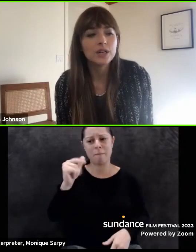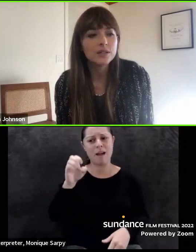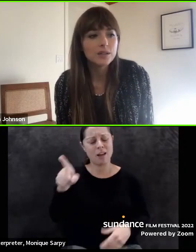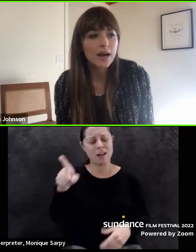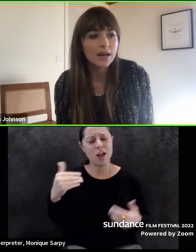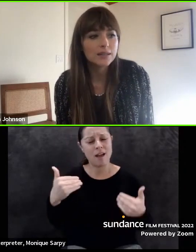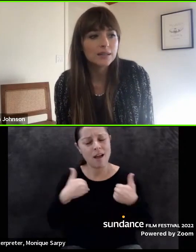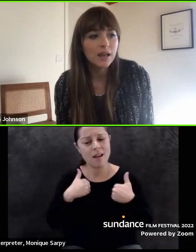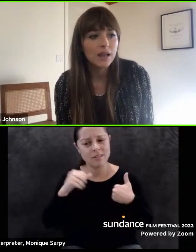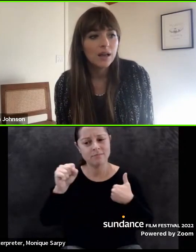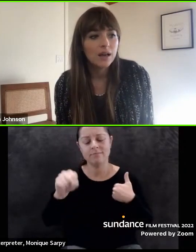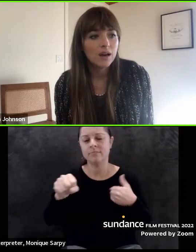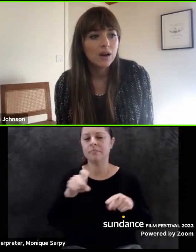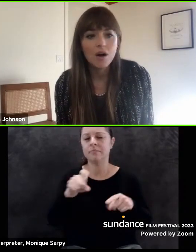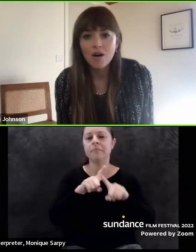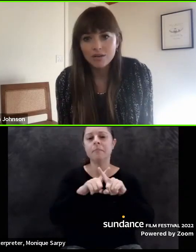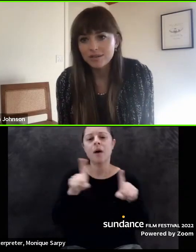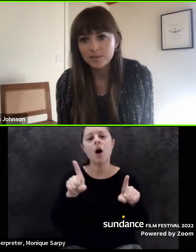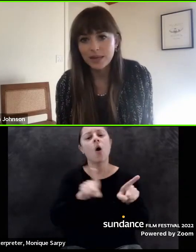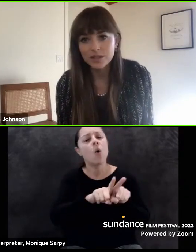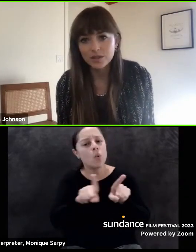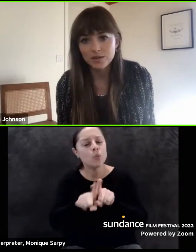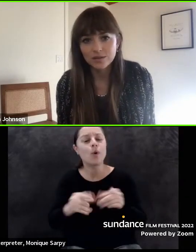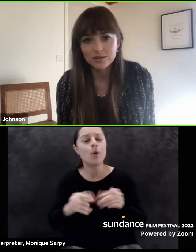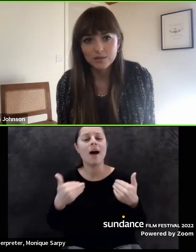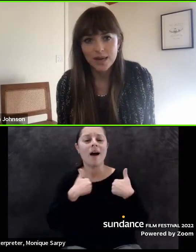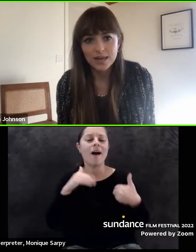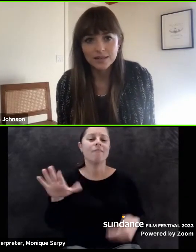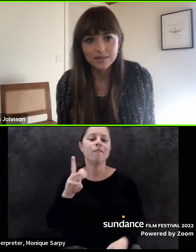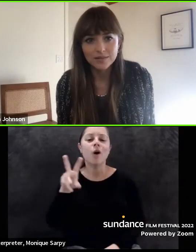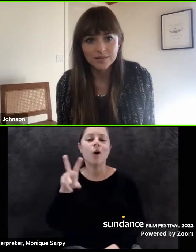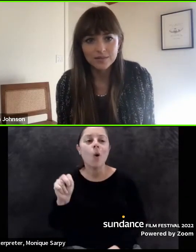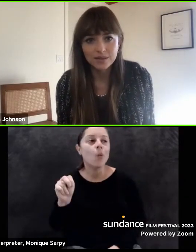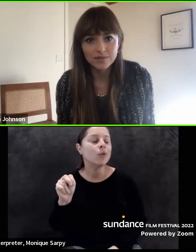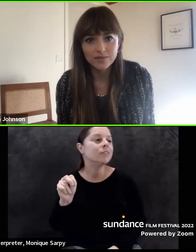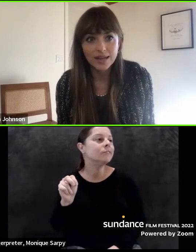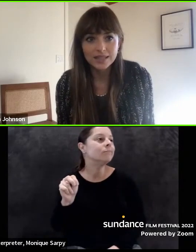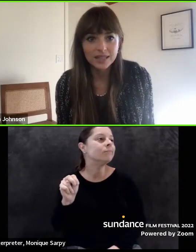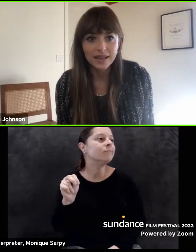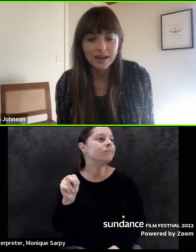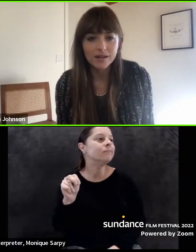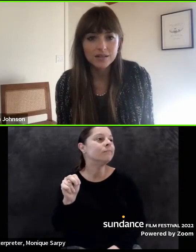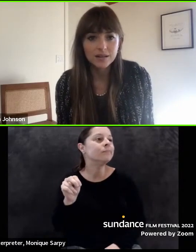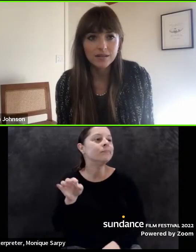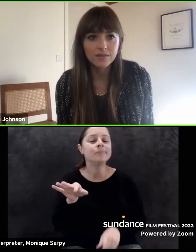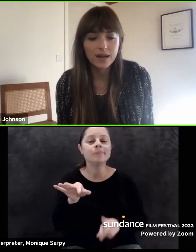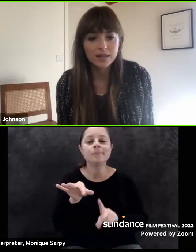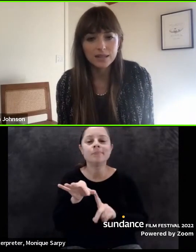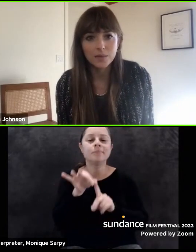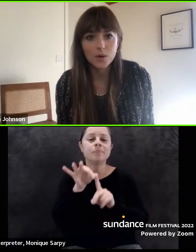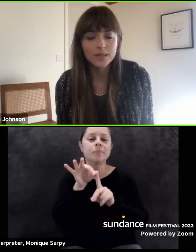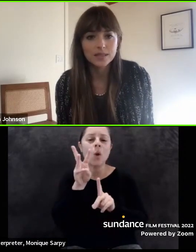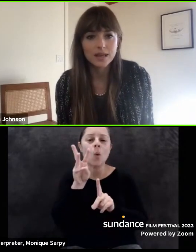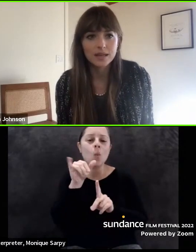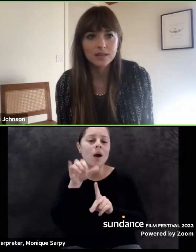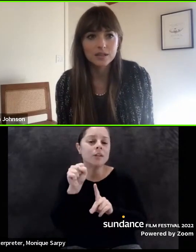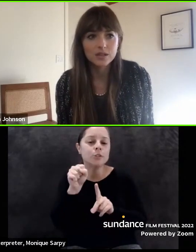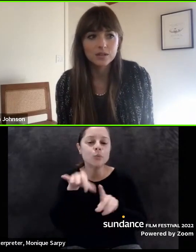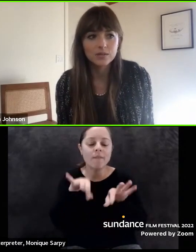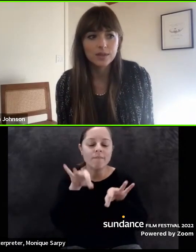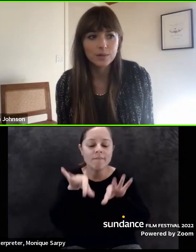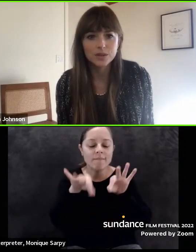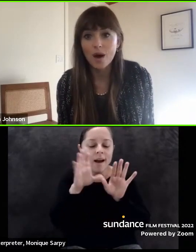has. She also has her own special ways of finding a character and finding moments